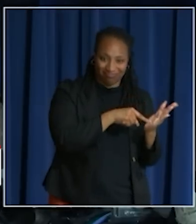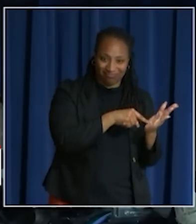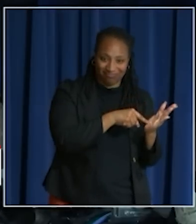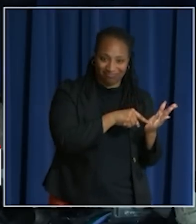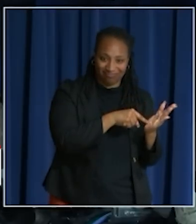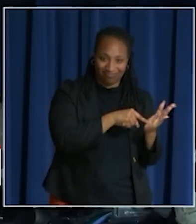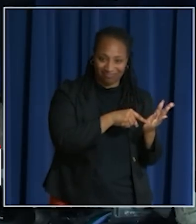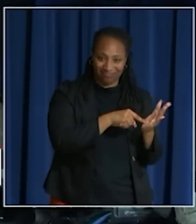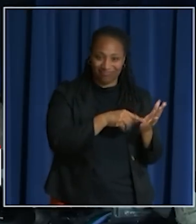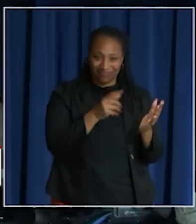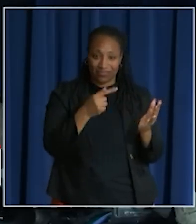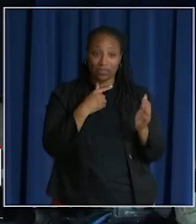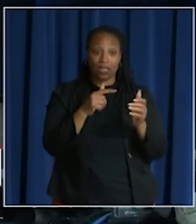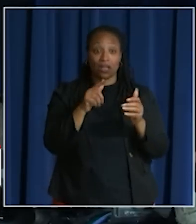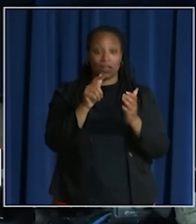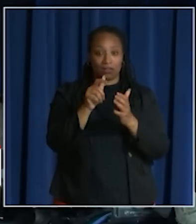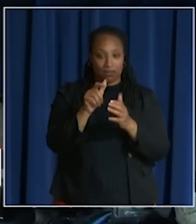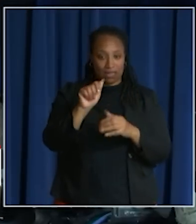to homelessness.